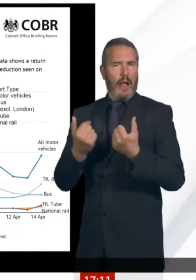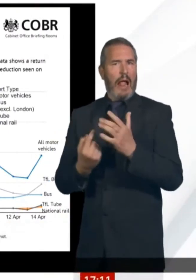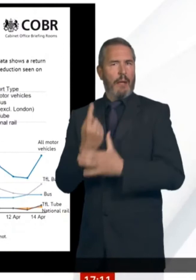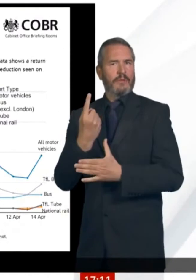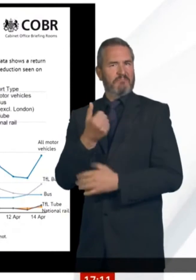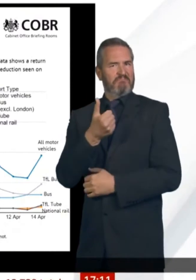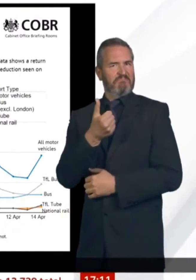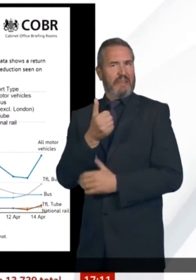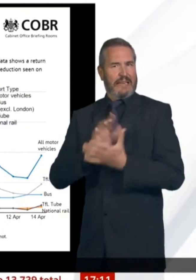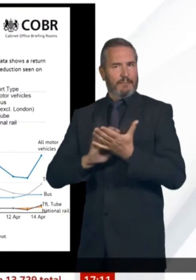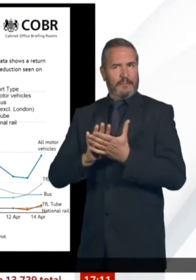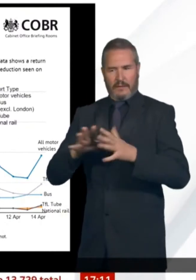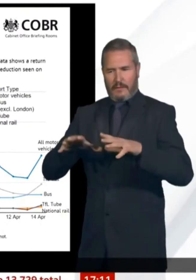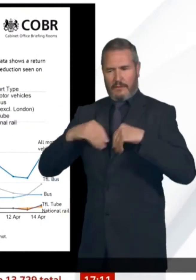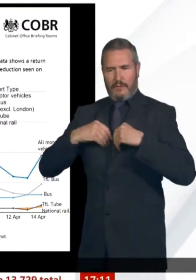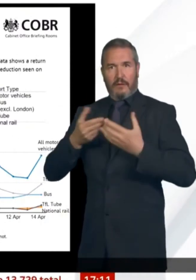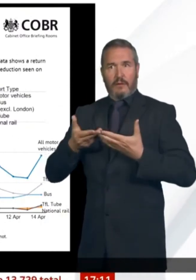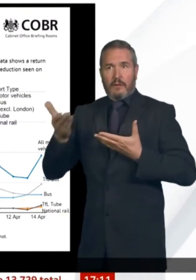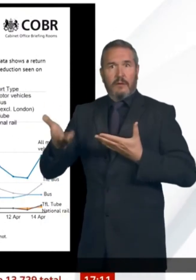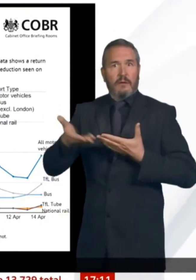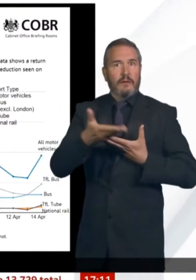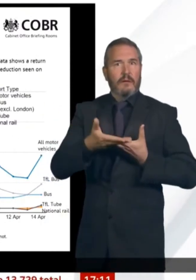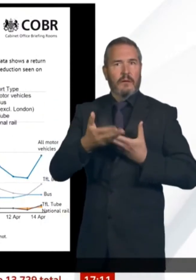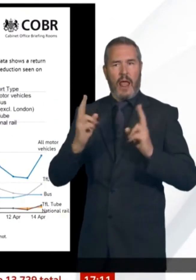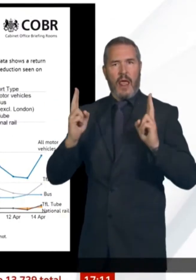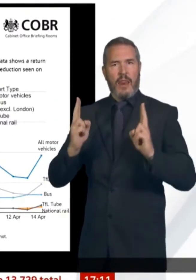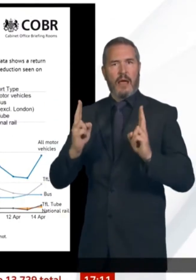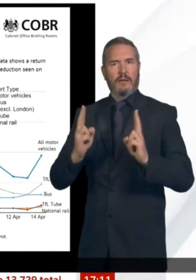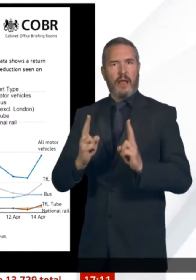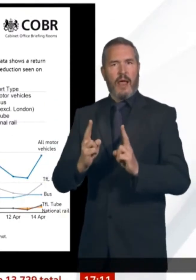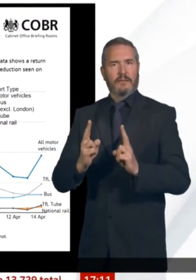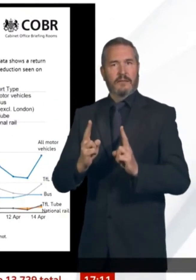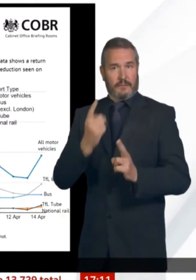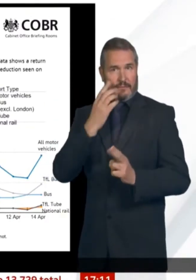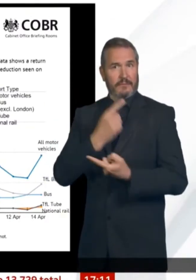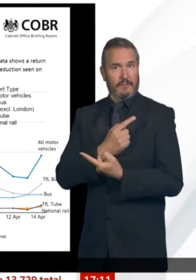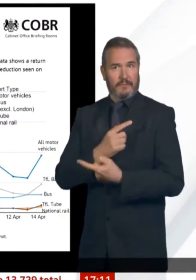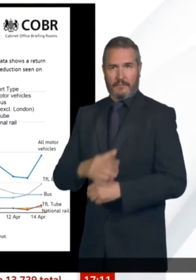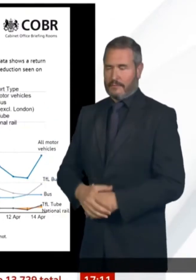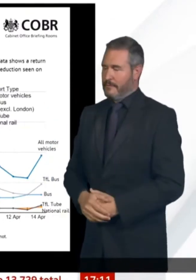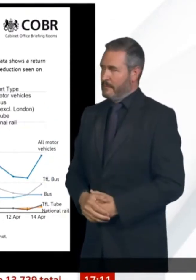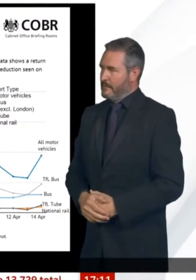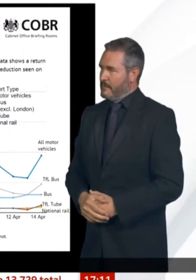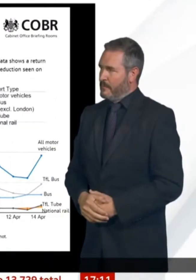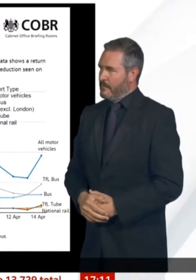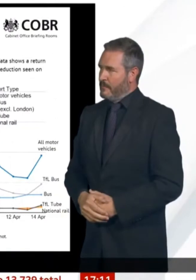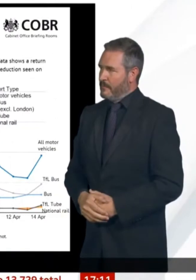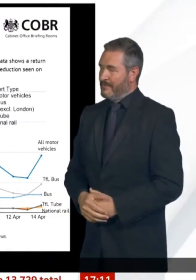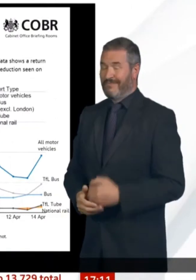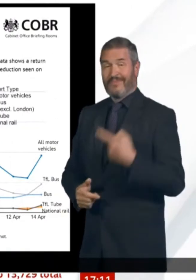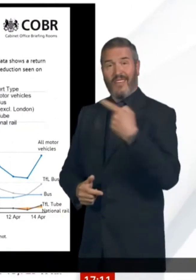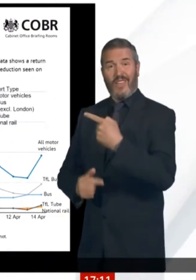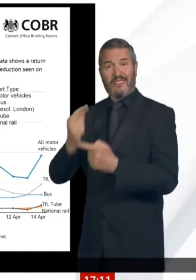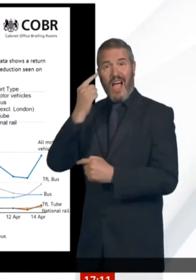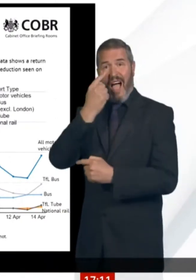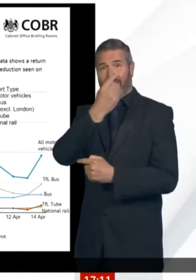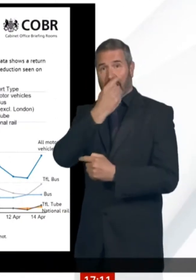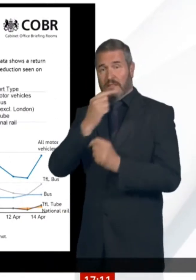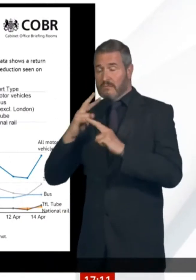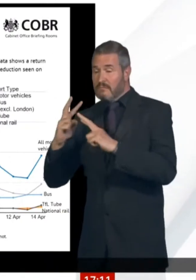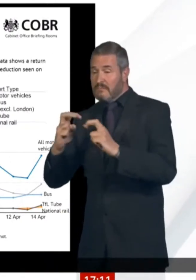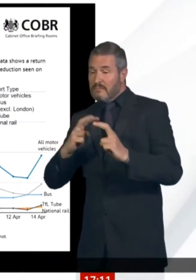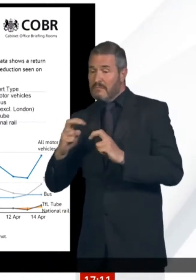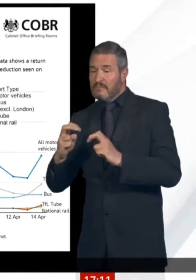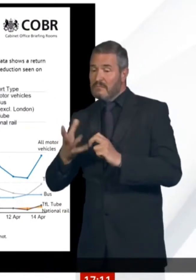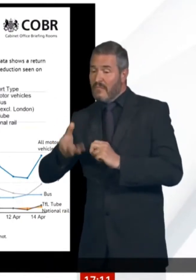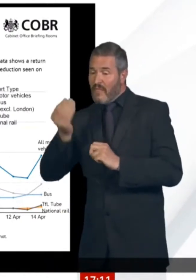the transmission of the virus in the community has reduced. And Sage looked very carefully at all of the evidence and is